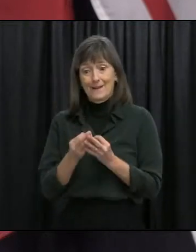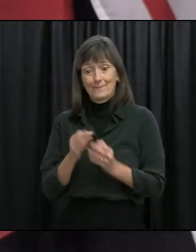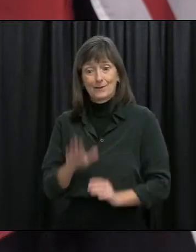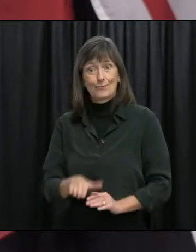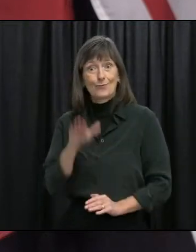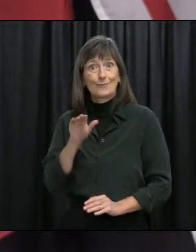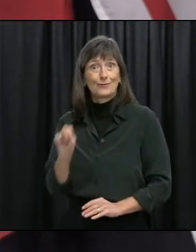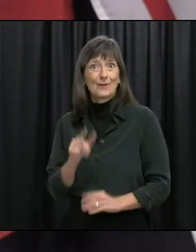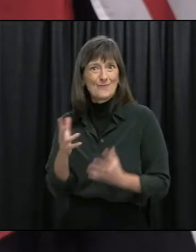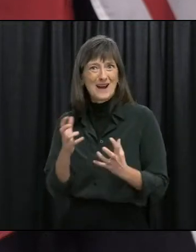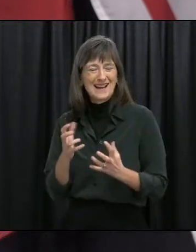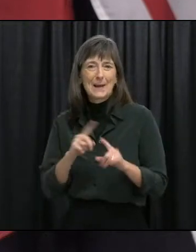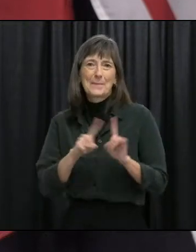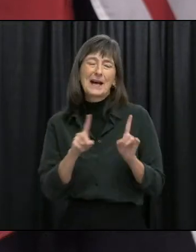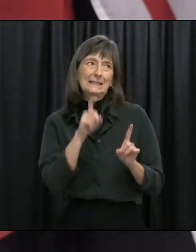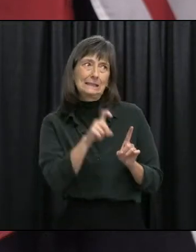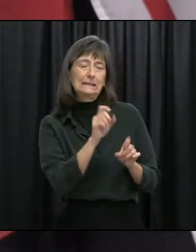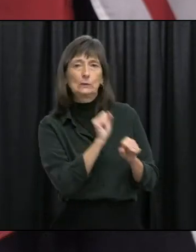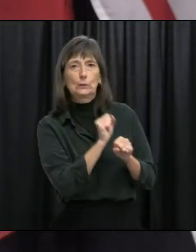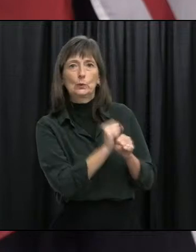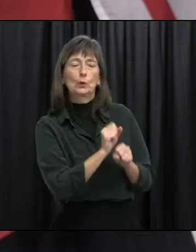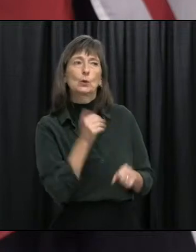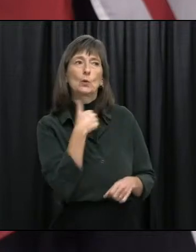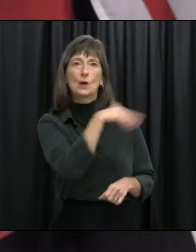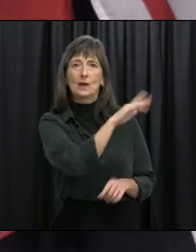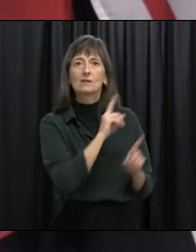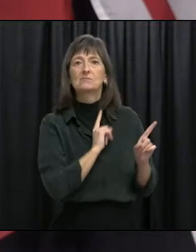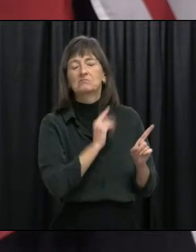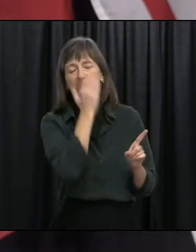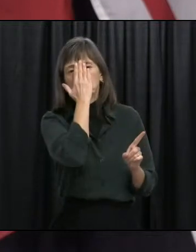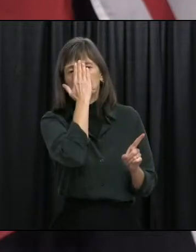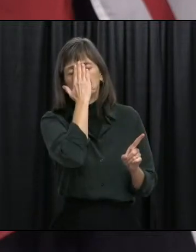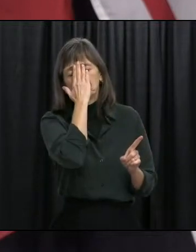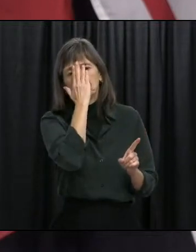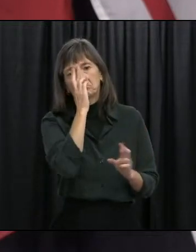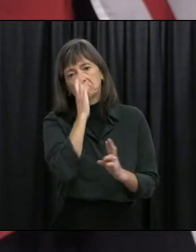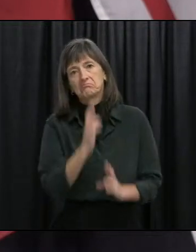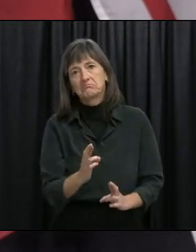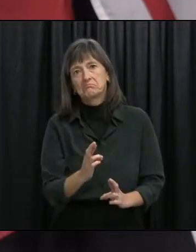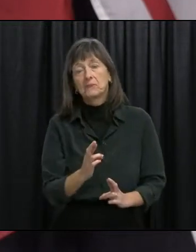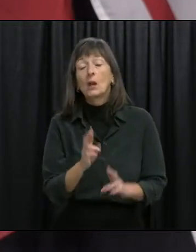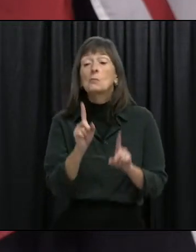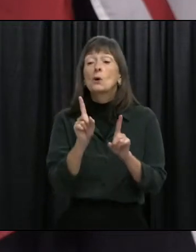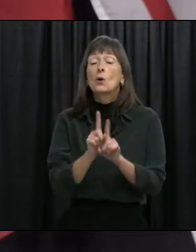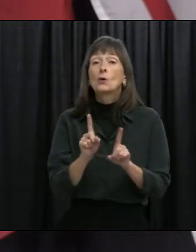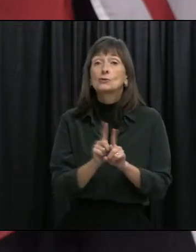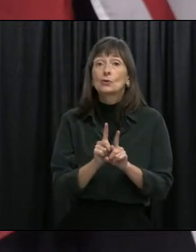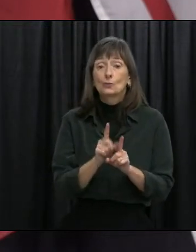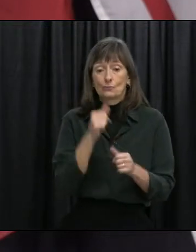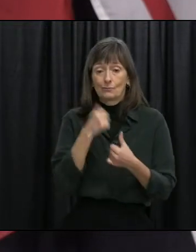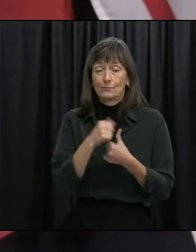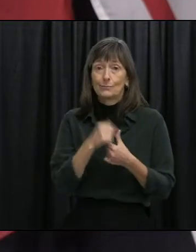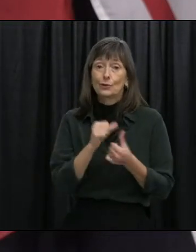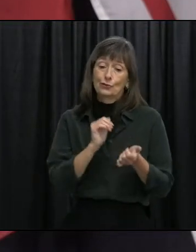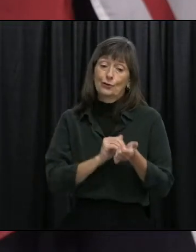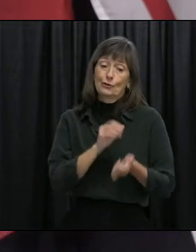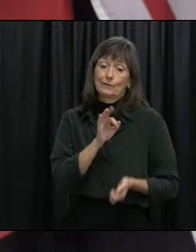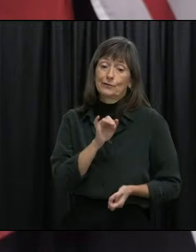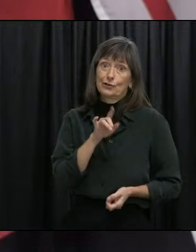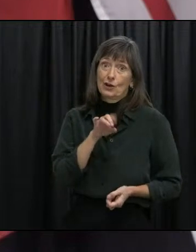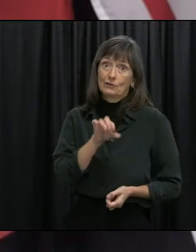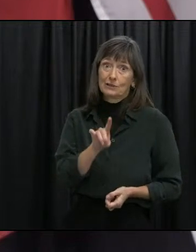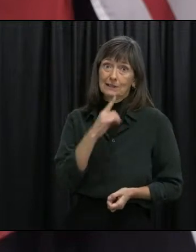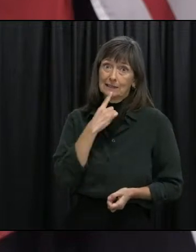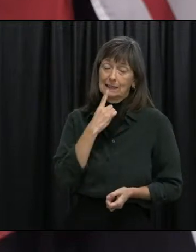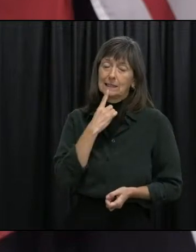this province. I think we also need to remember Dr. Fitzgerald's comments about kindness. Their family